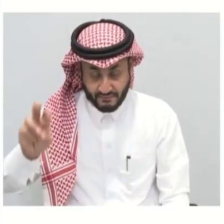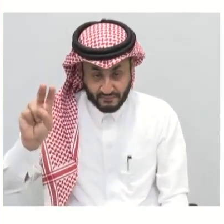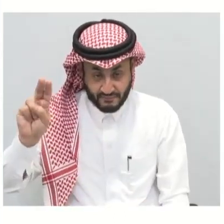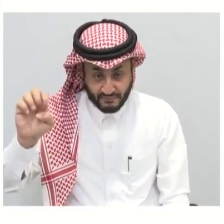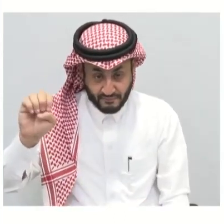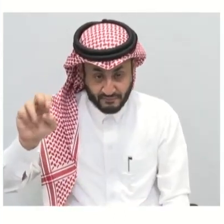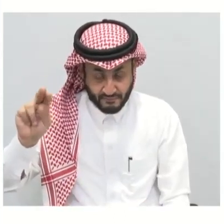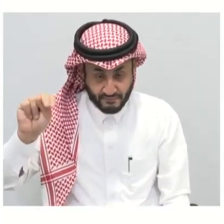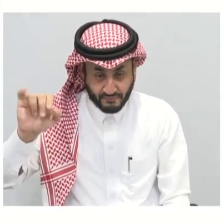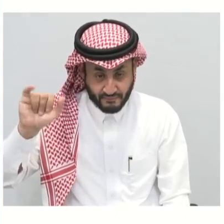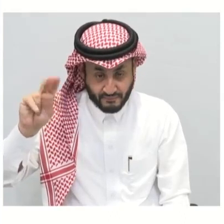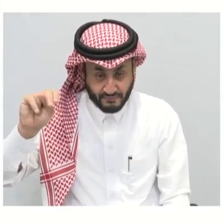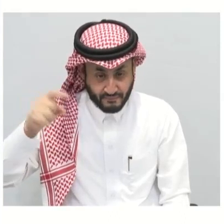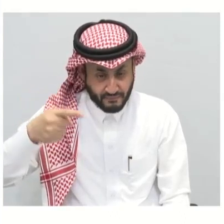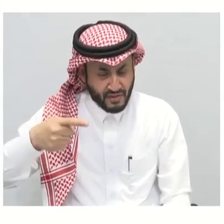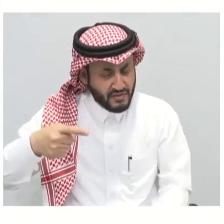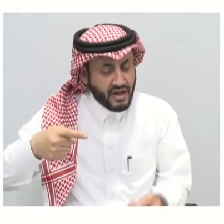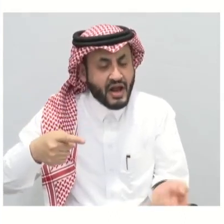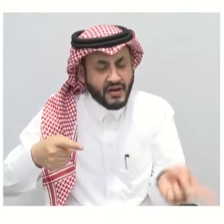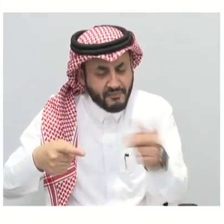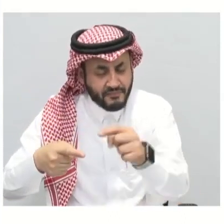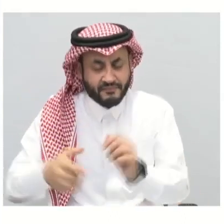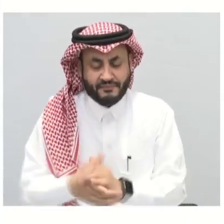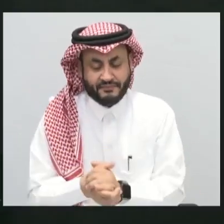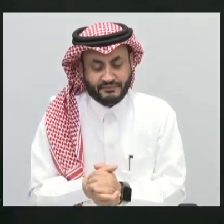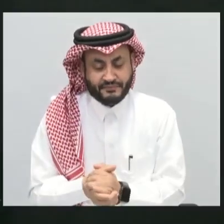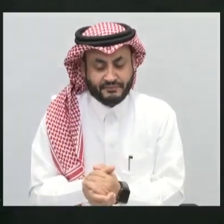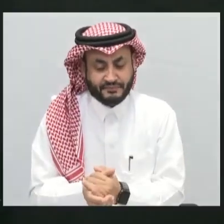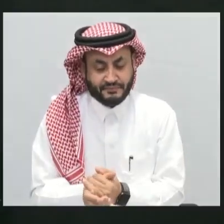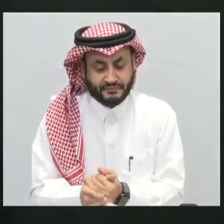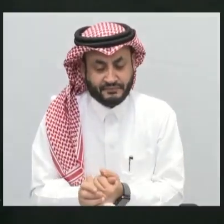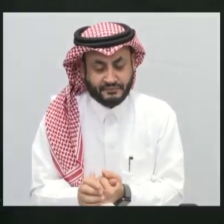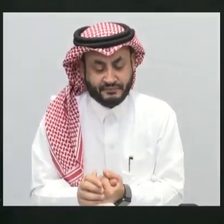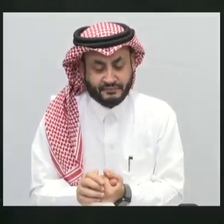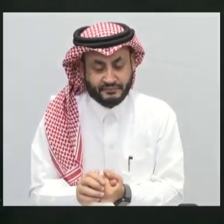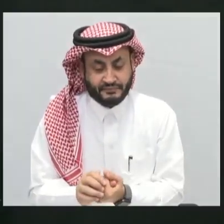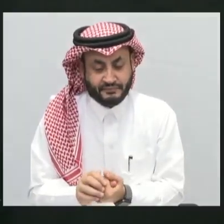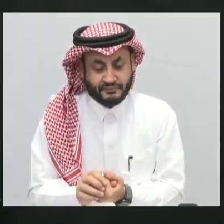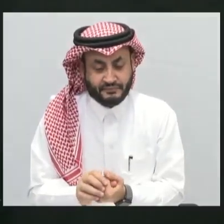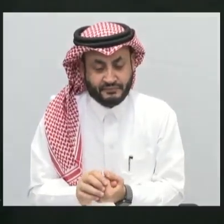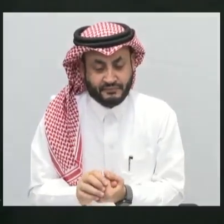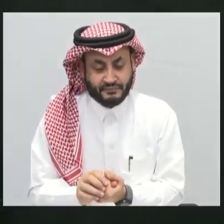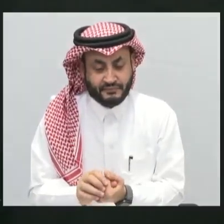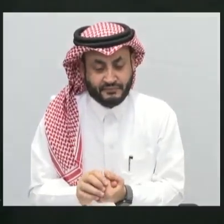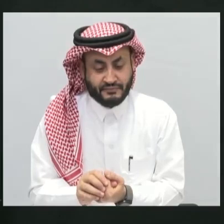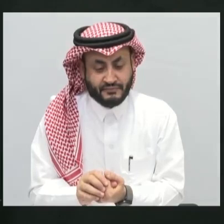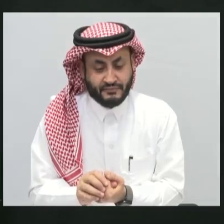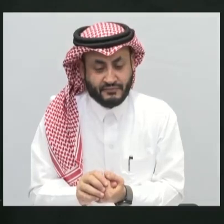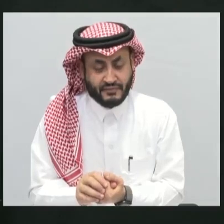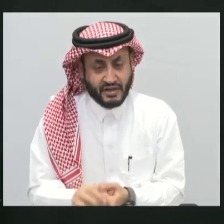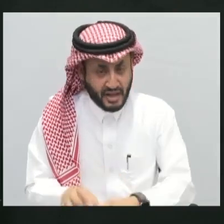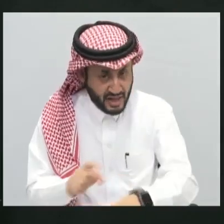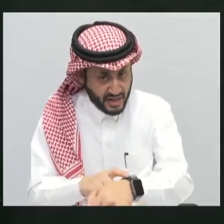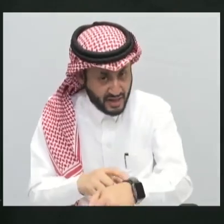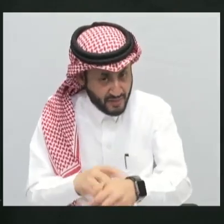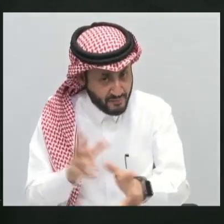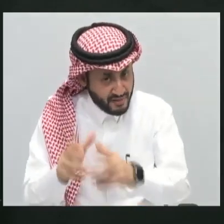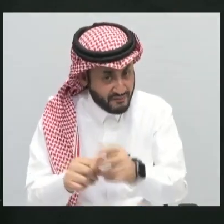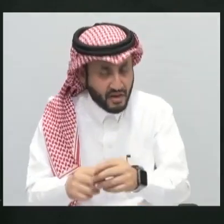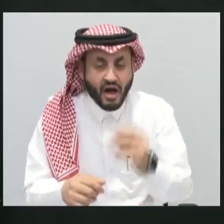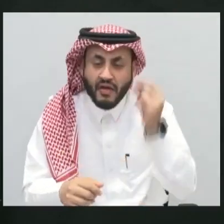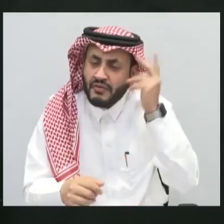on TV this evening. Again, if we use in the if we use the sentence without mentioning this